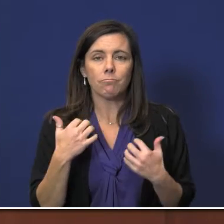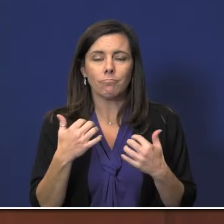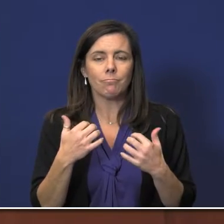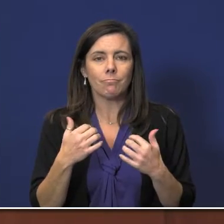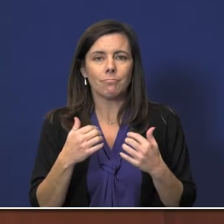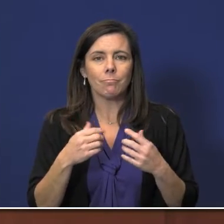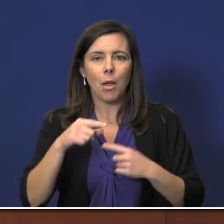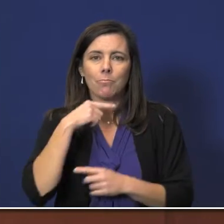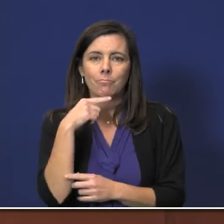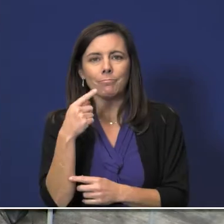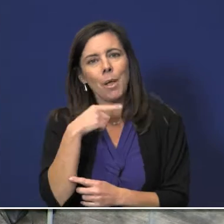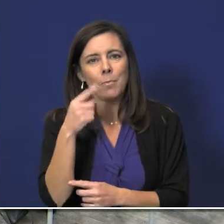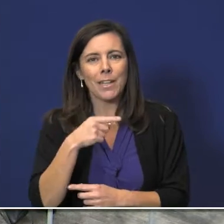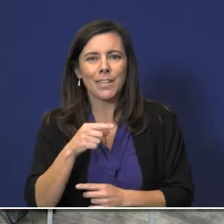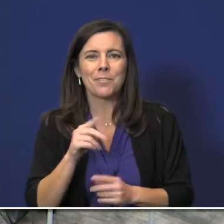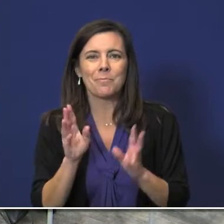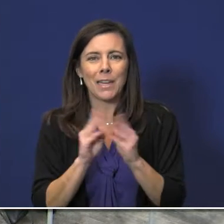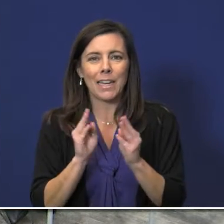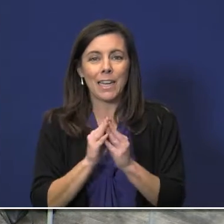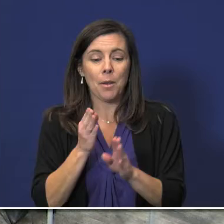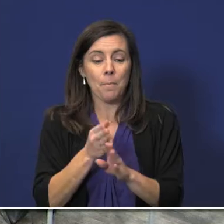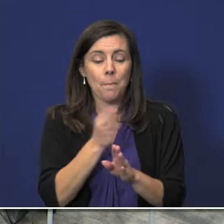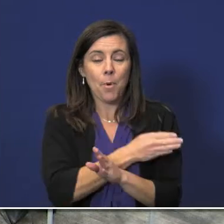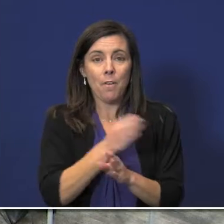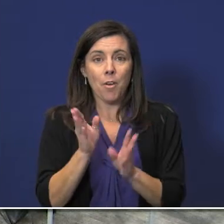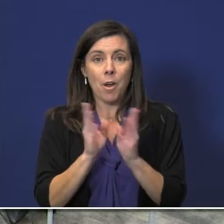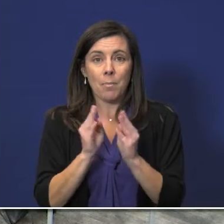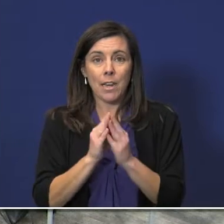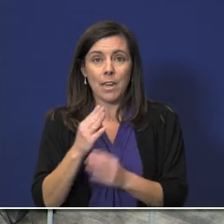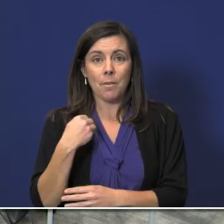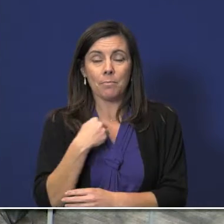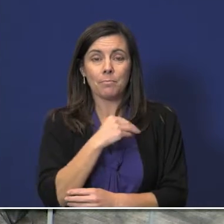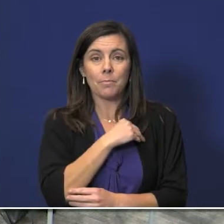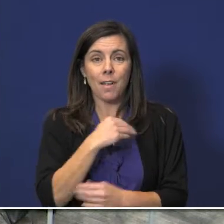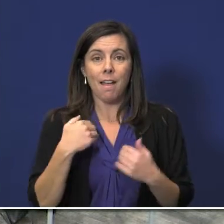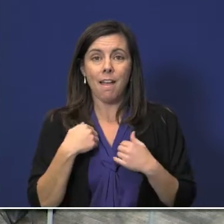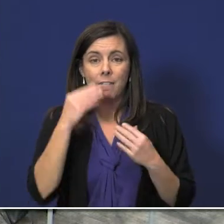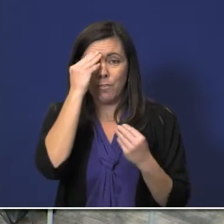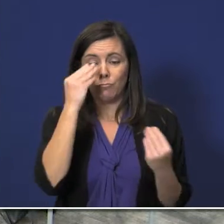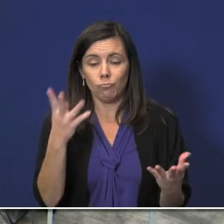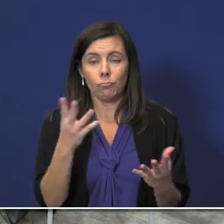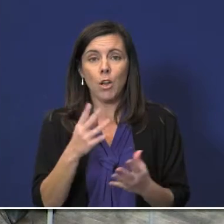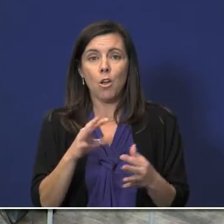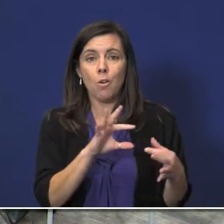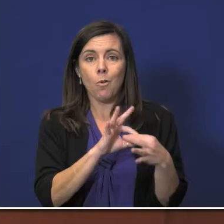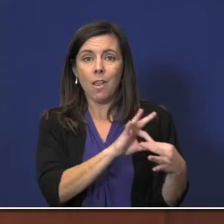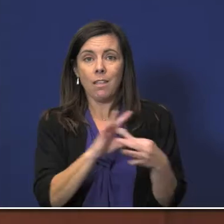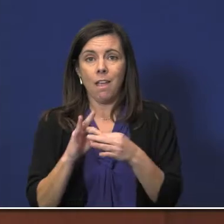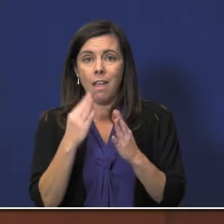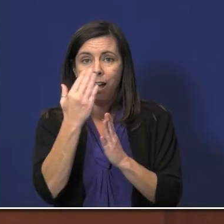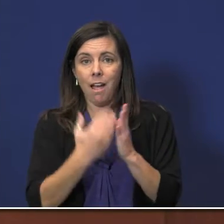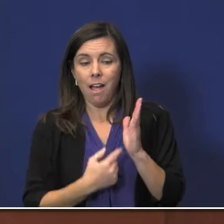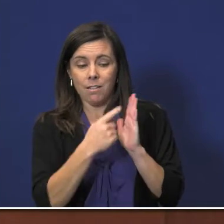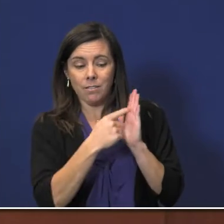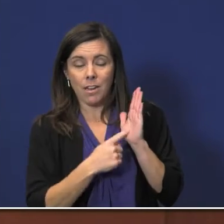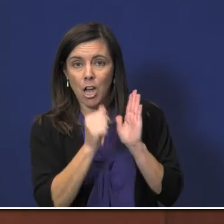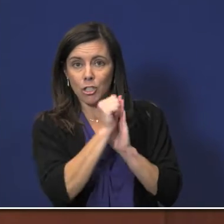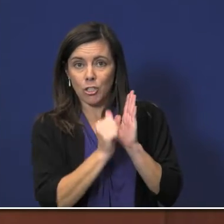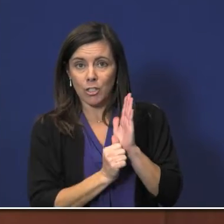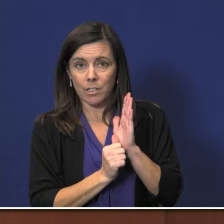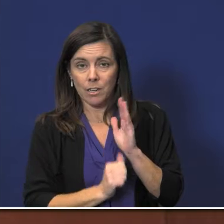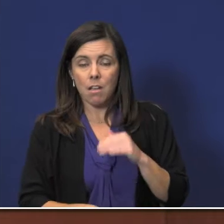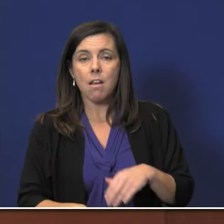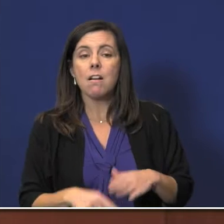Prior to this meeting, board members received information related to items on tonight's agenda. Agenda items will